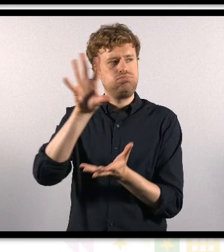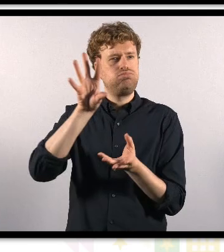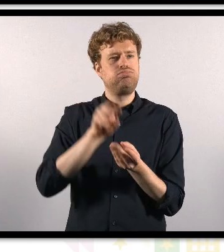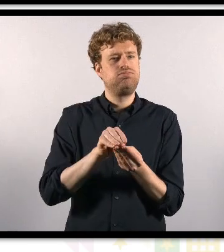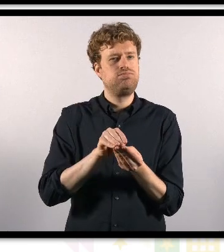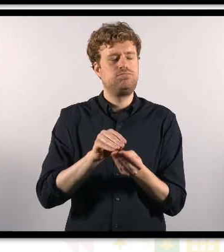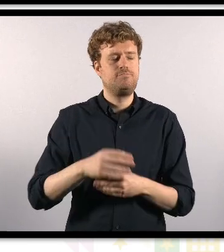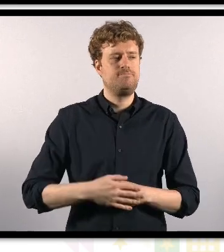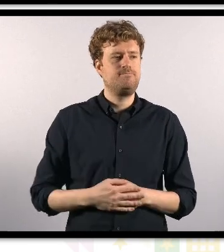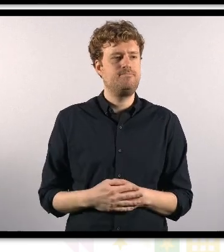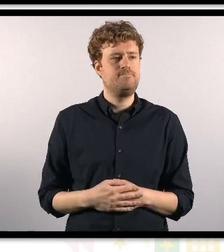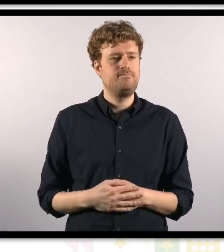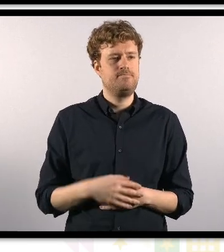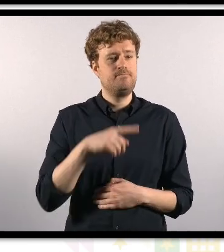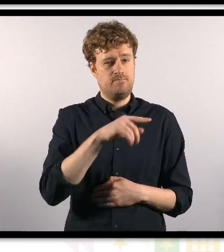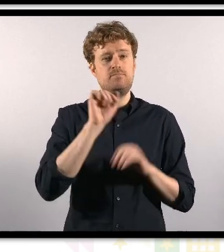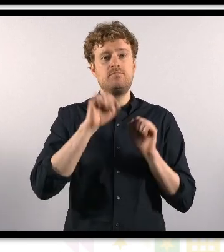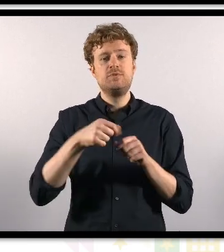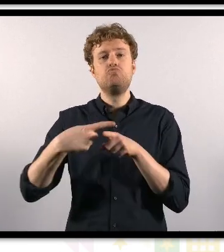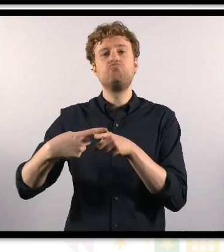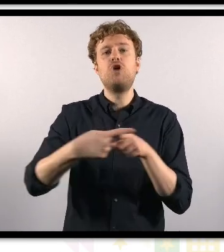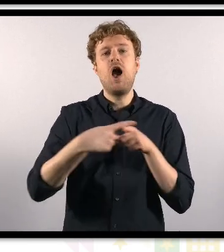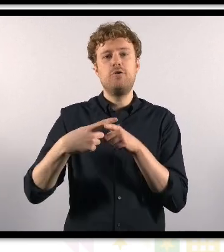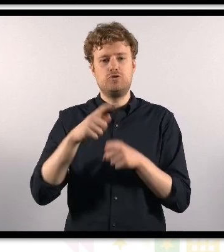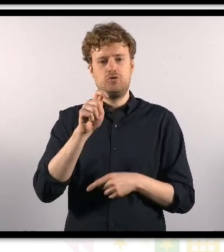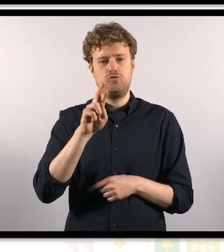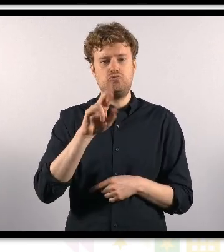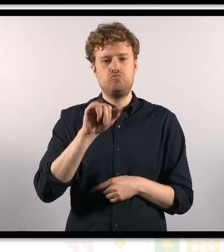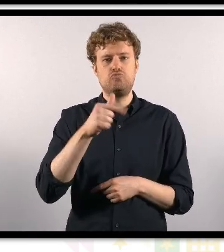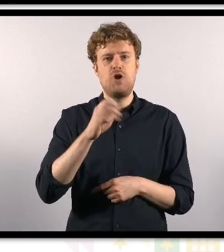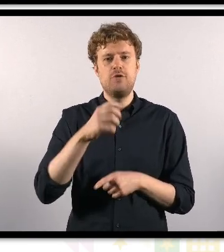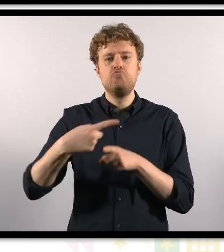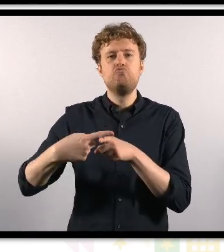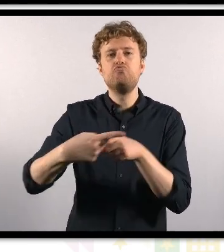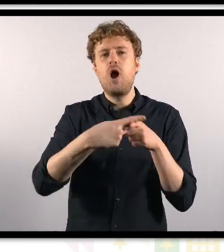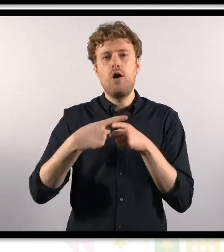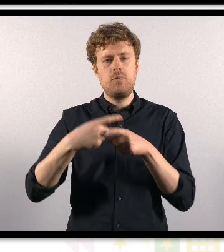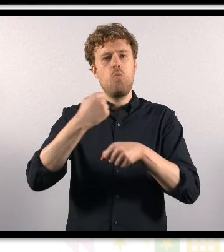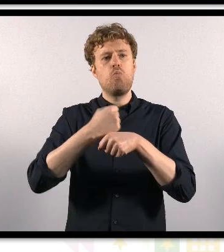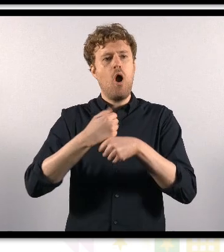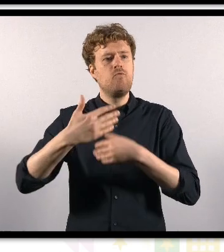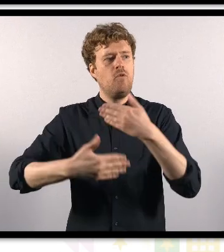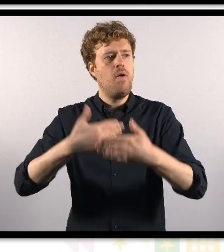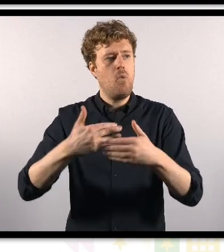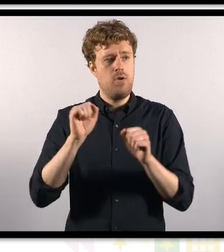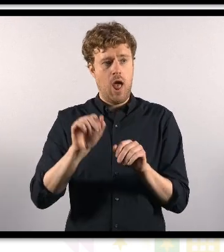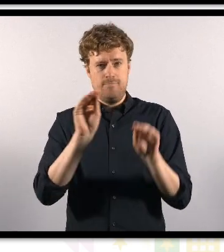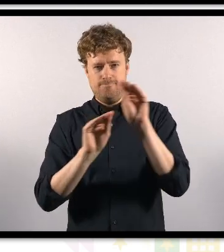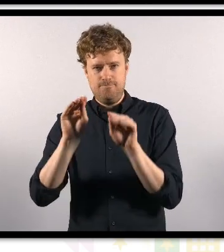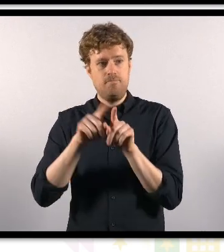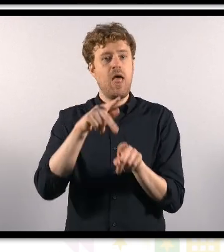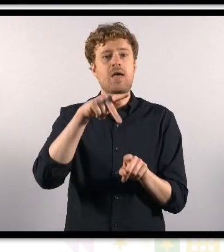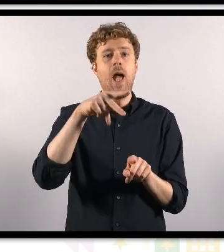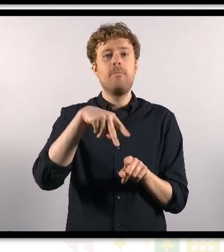KPI dashboard, analyze the standard dashboards, analyze if there are any faulty traces. And one of the things that we did was